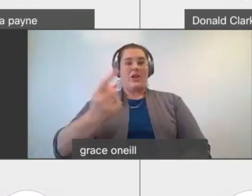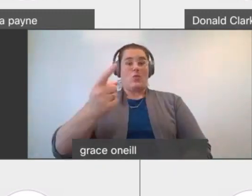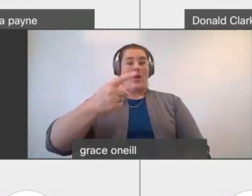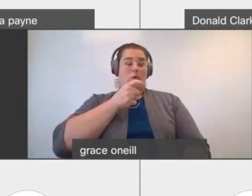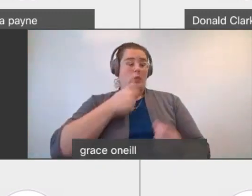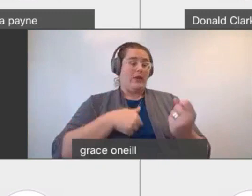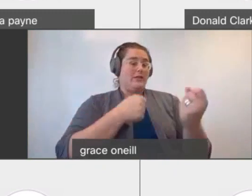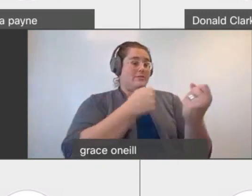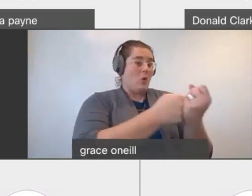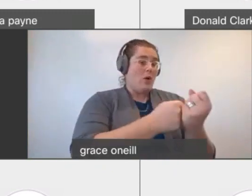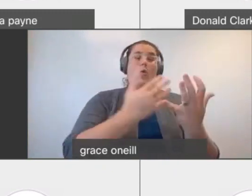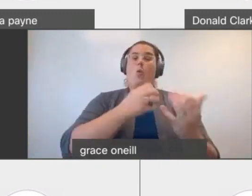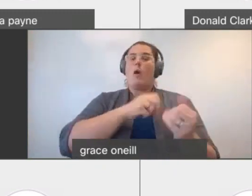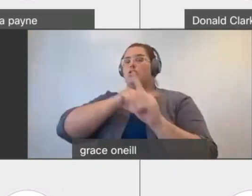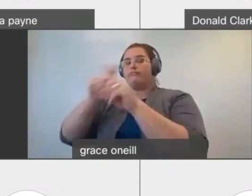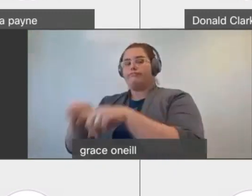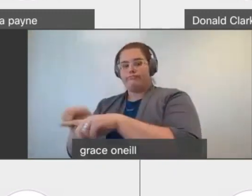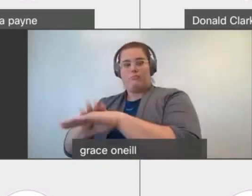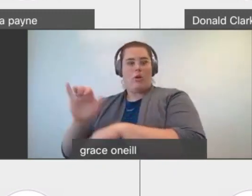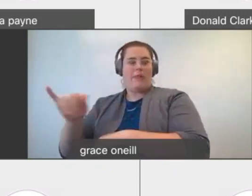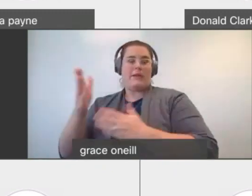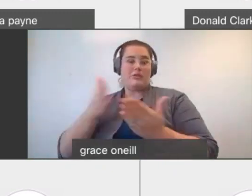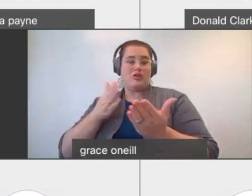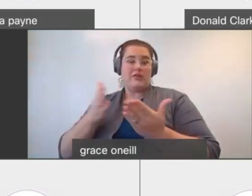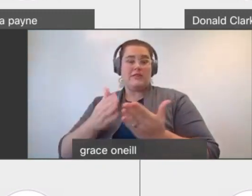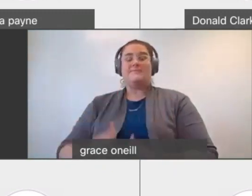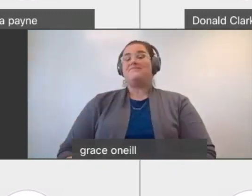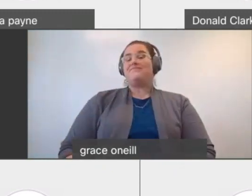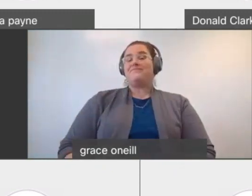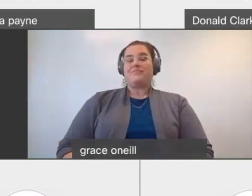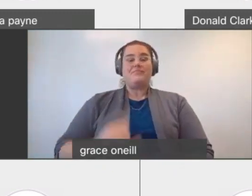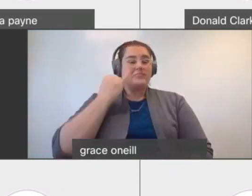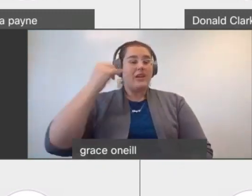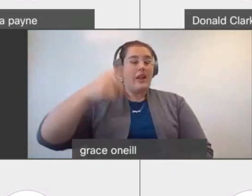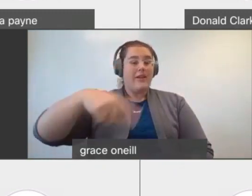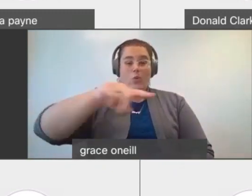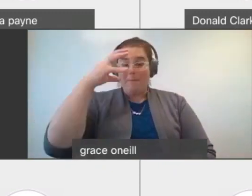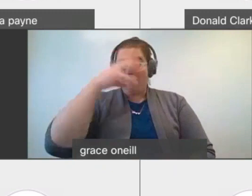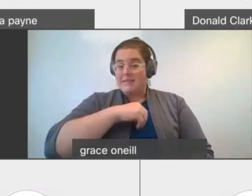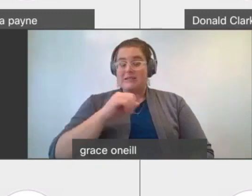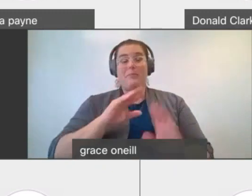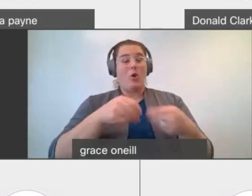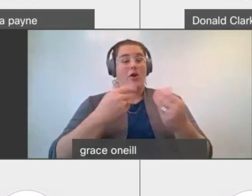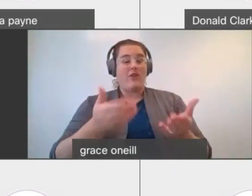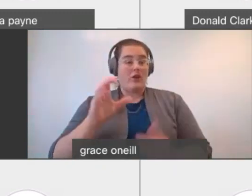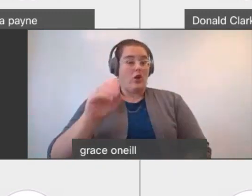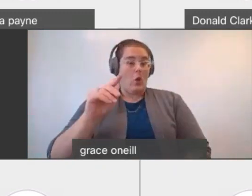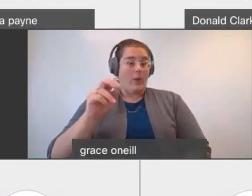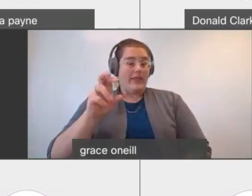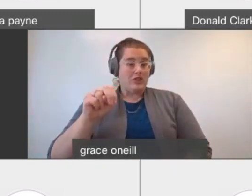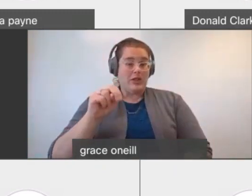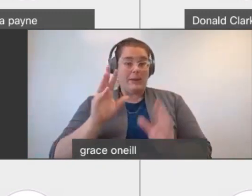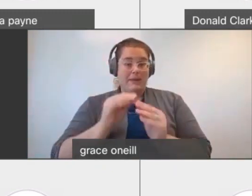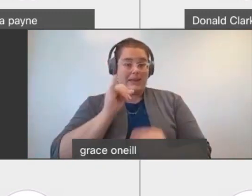service. And sorry if you were at the Provider Coalition meeting yesterday. This is the